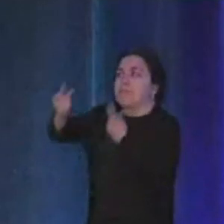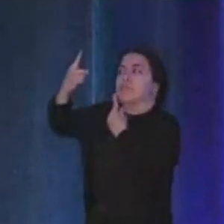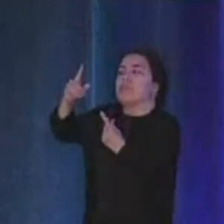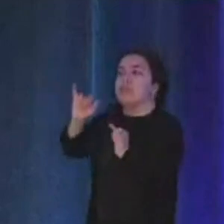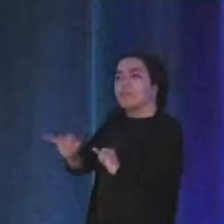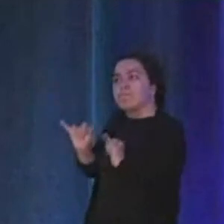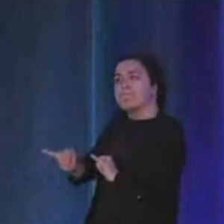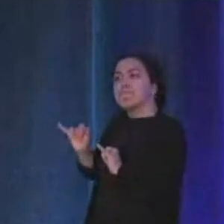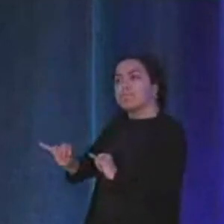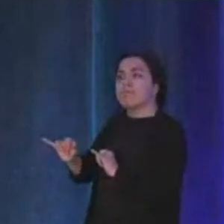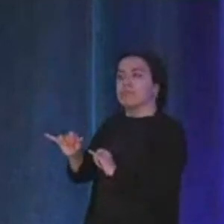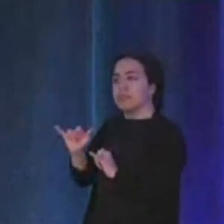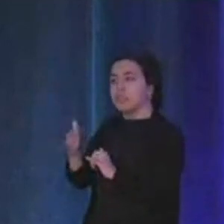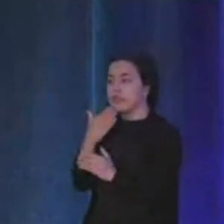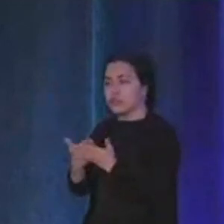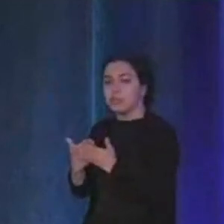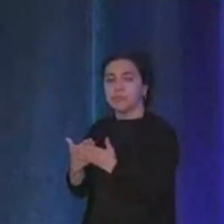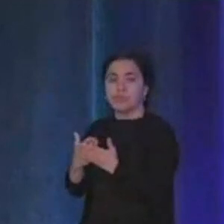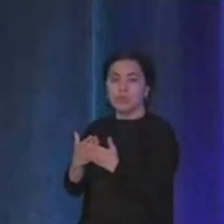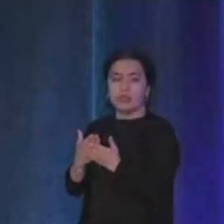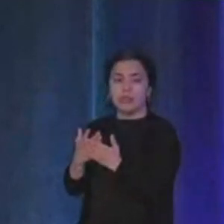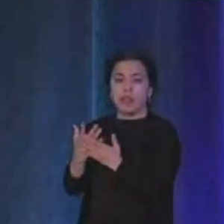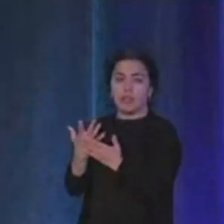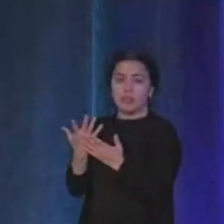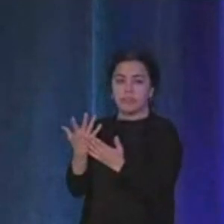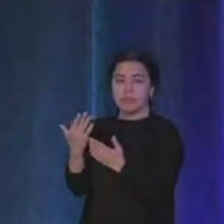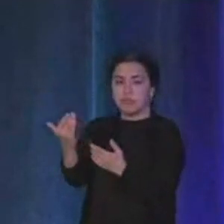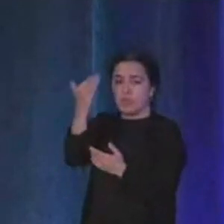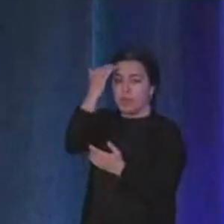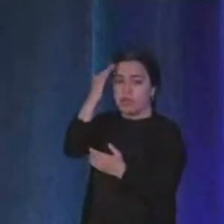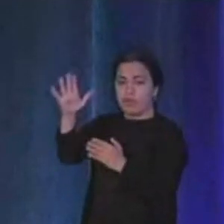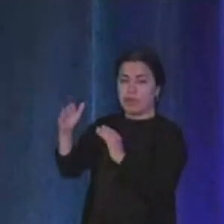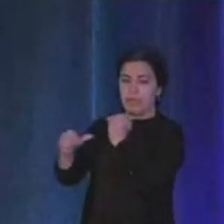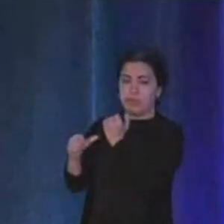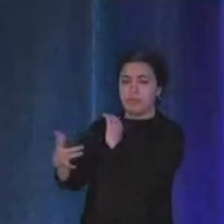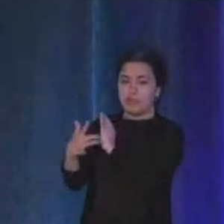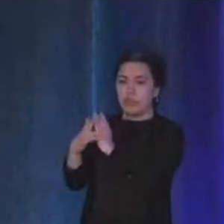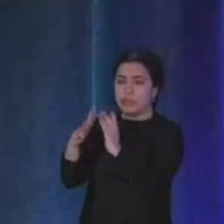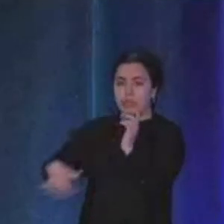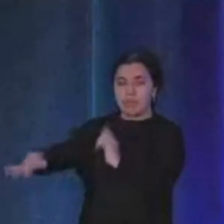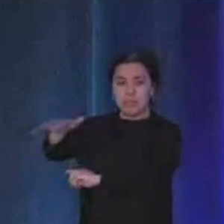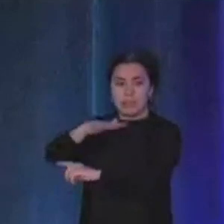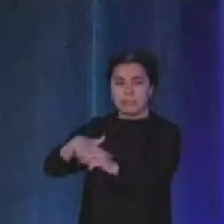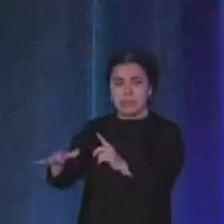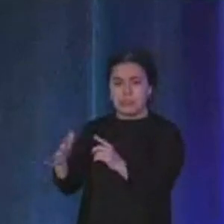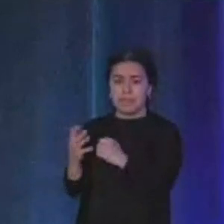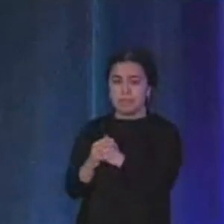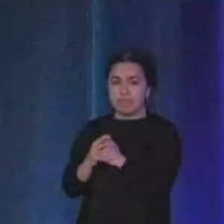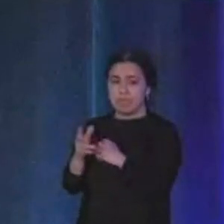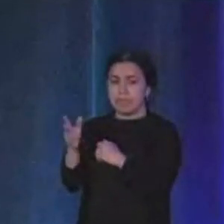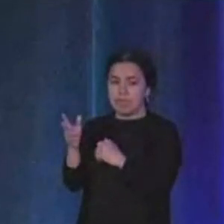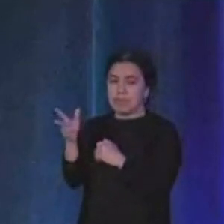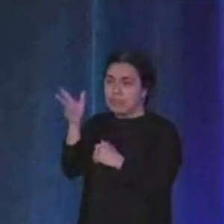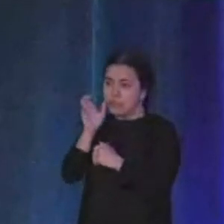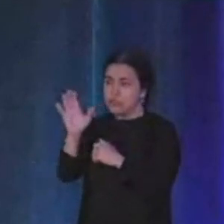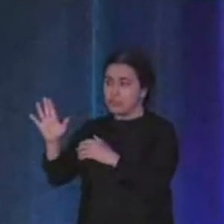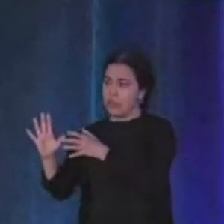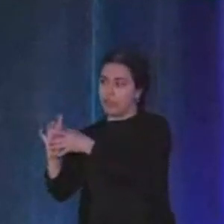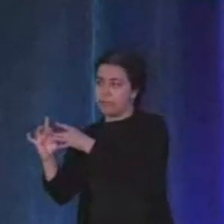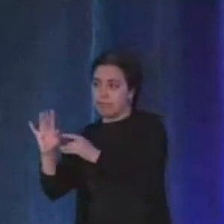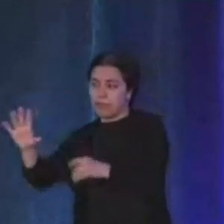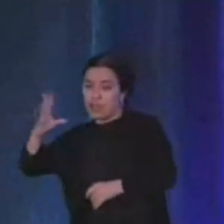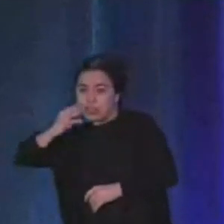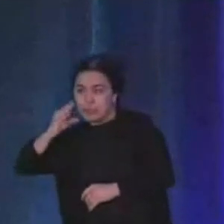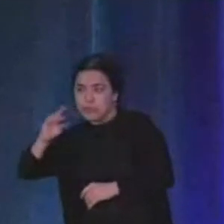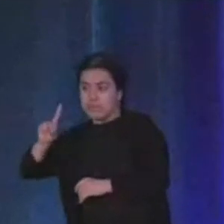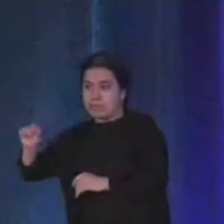communities. Depending on where you are, that might be hard. You can go online and definitely meet people. I know